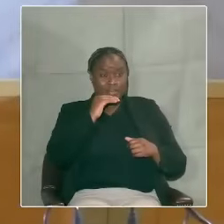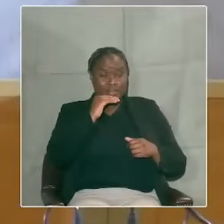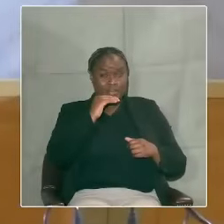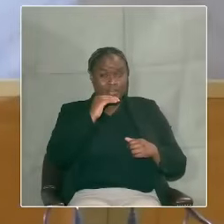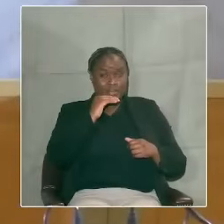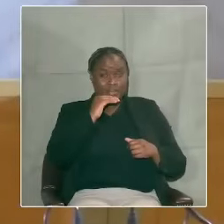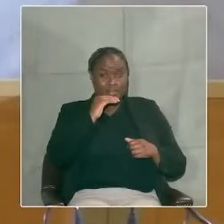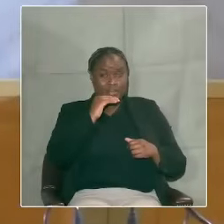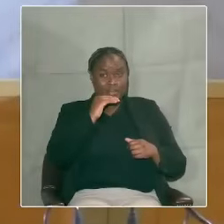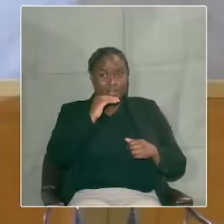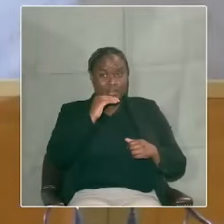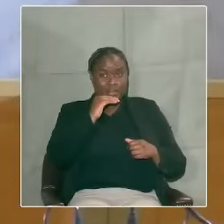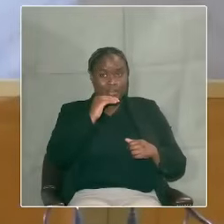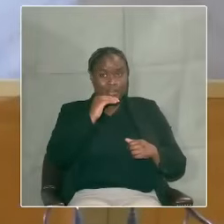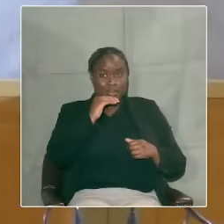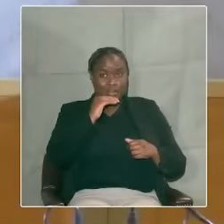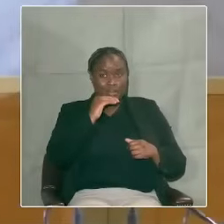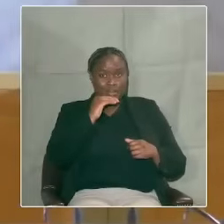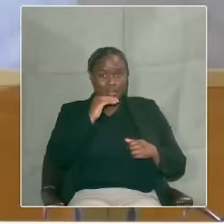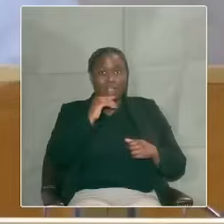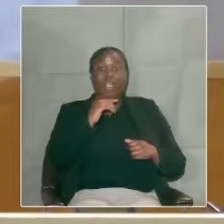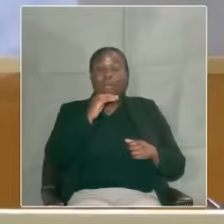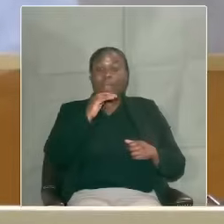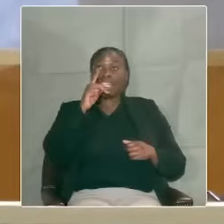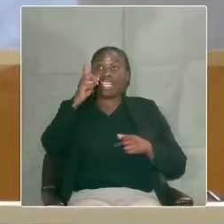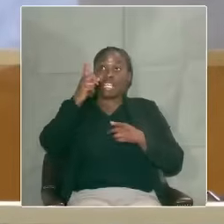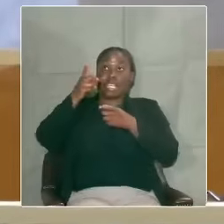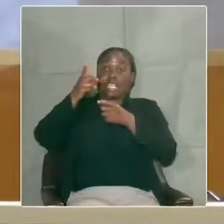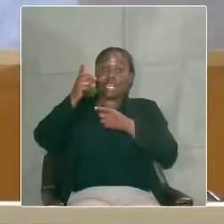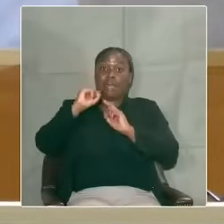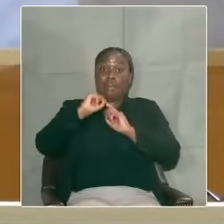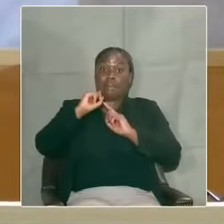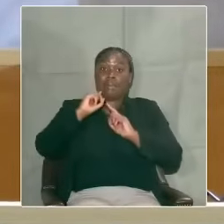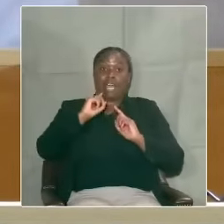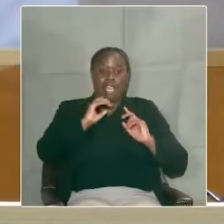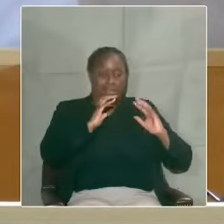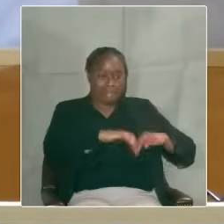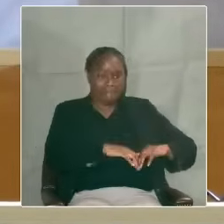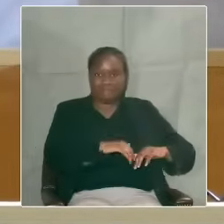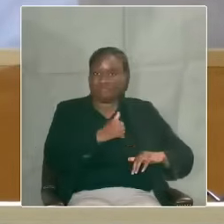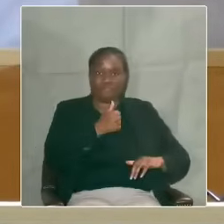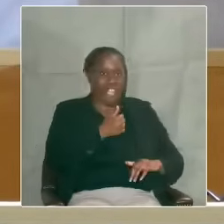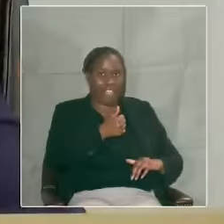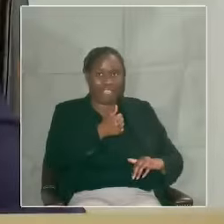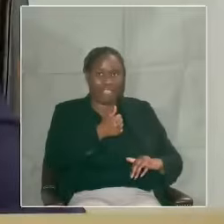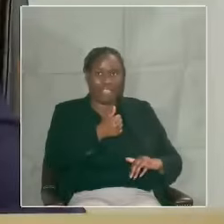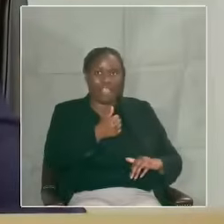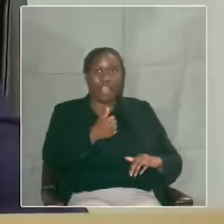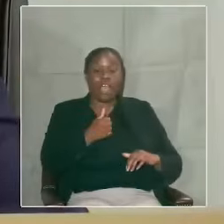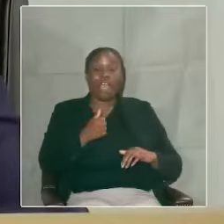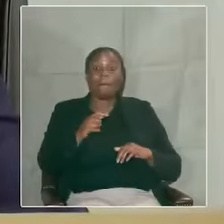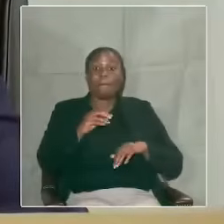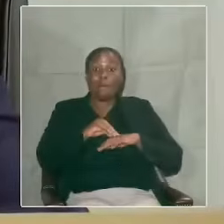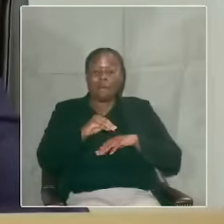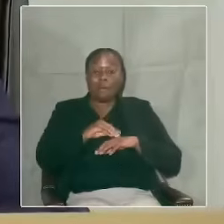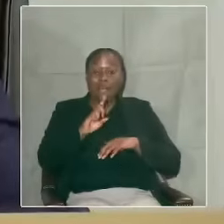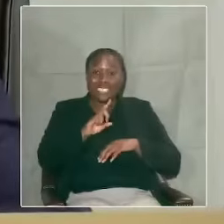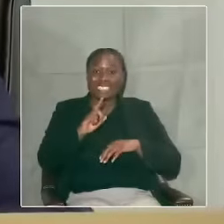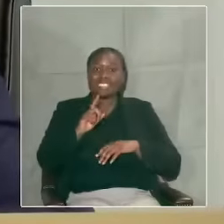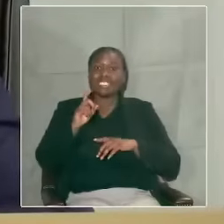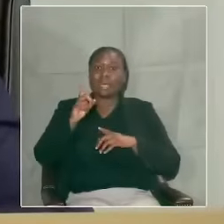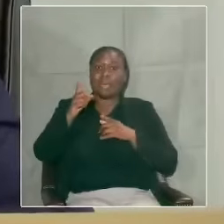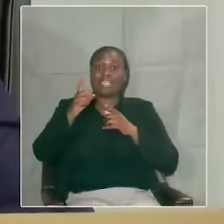with the disbandment instruction itself, or was there?